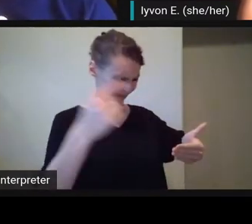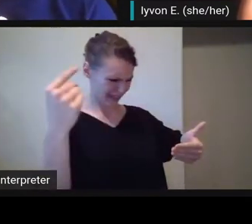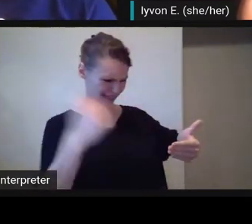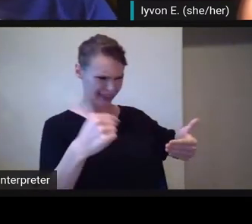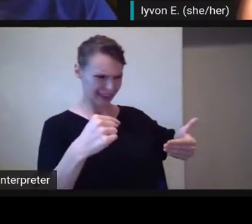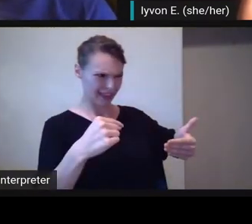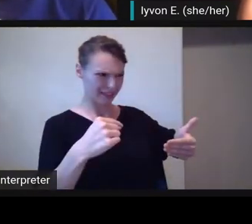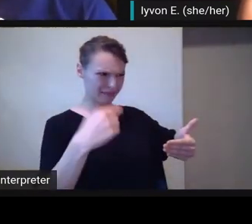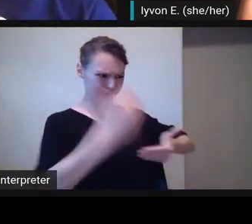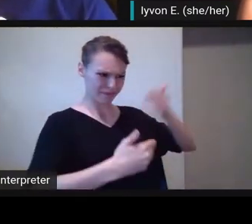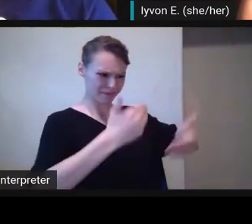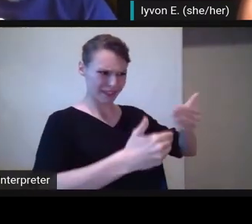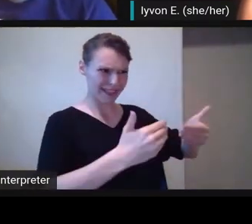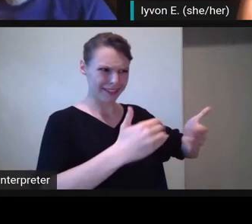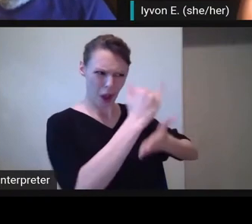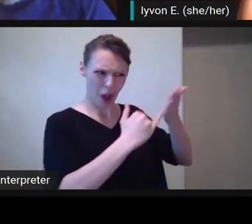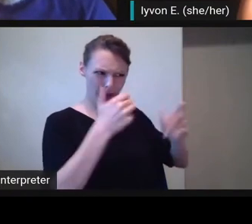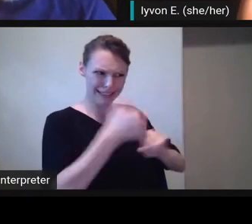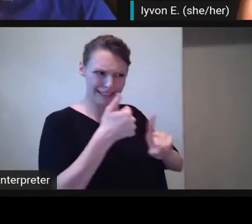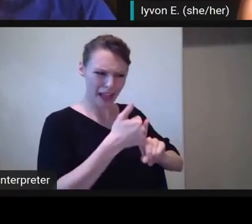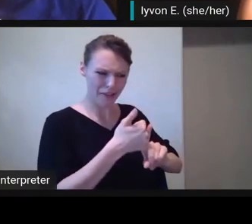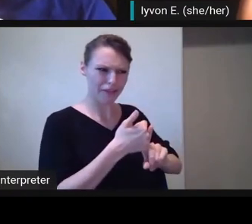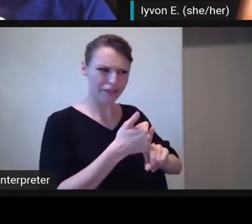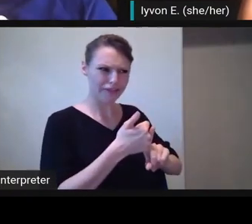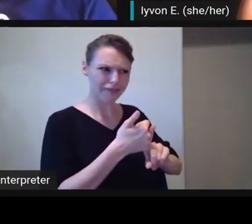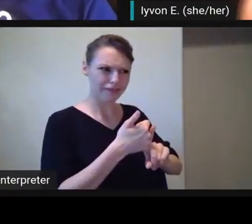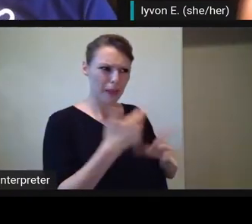is a work of art that people can look at and respond to.